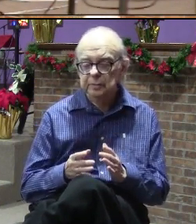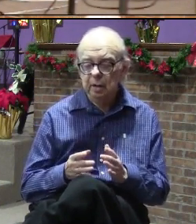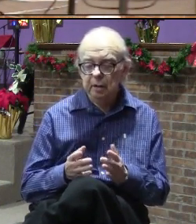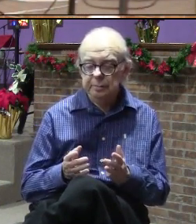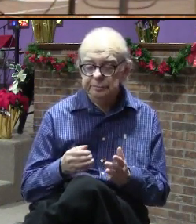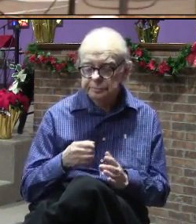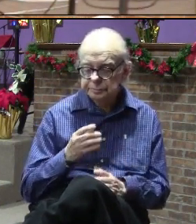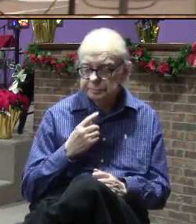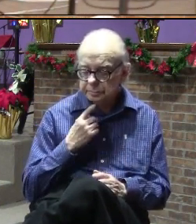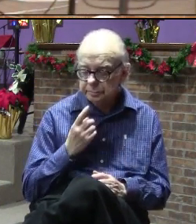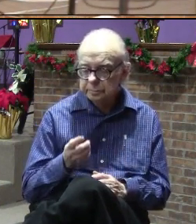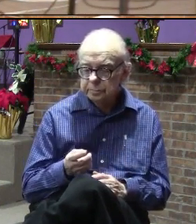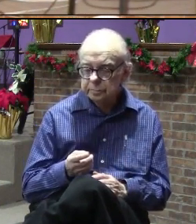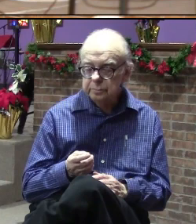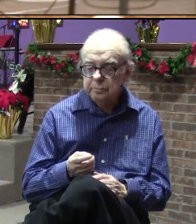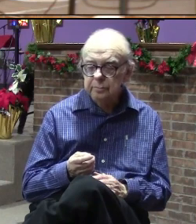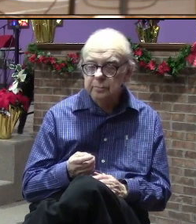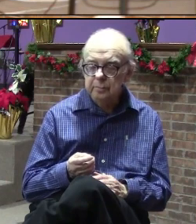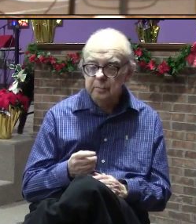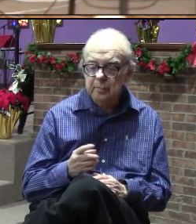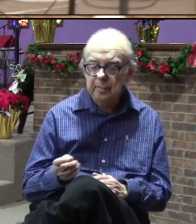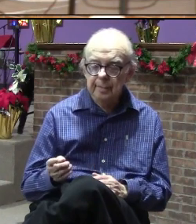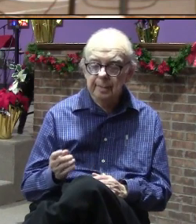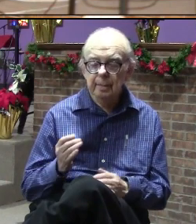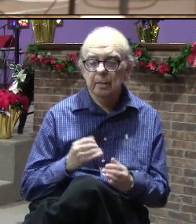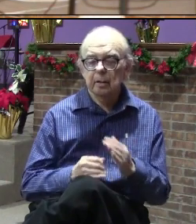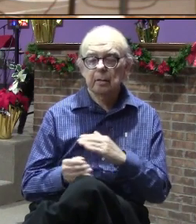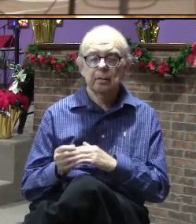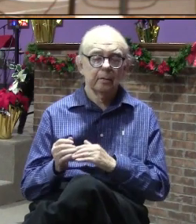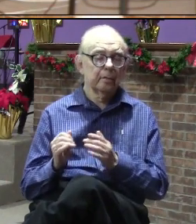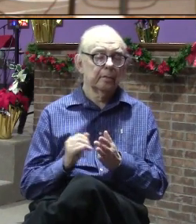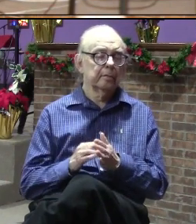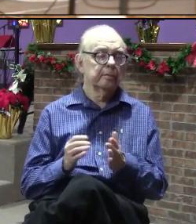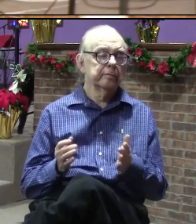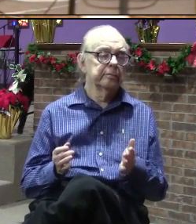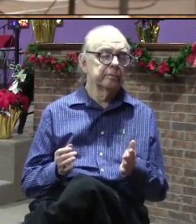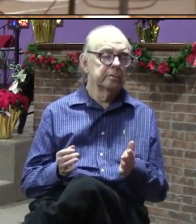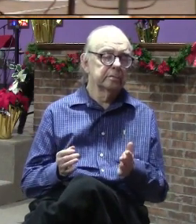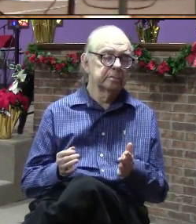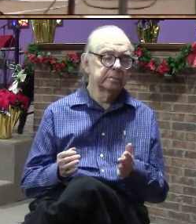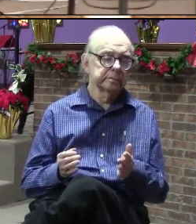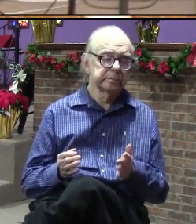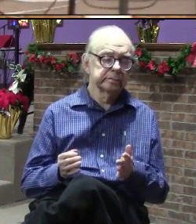what God was telling them in Isaiah was this.